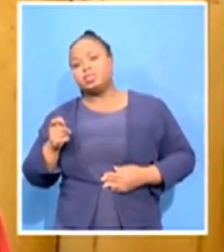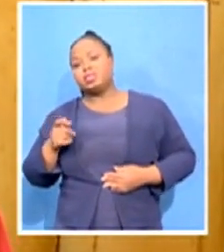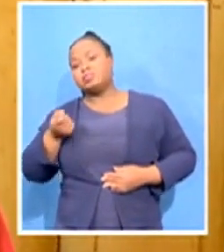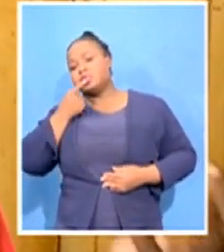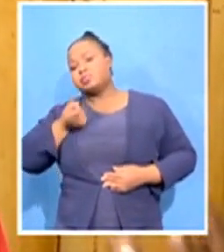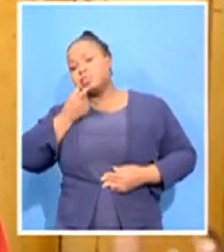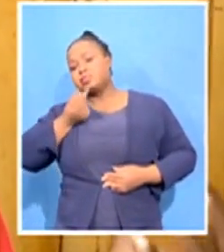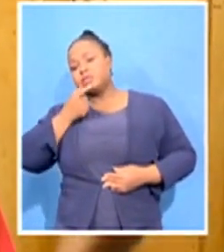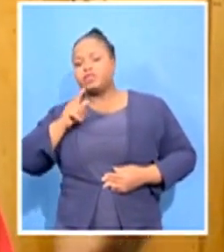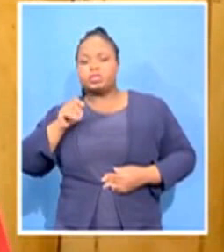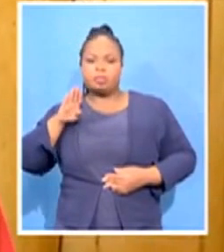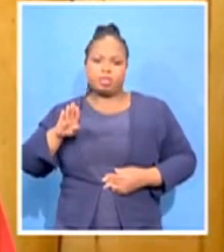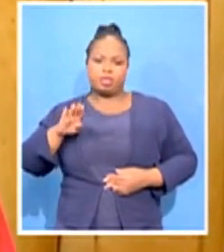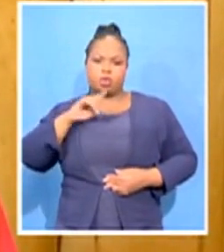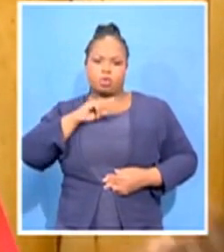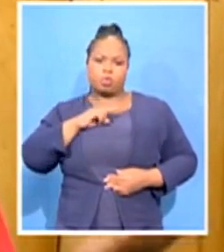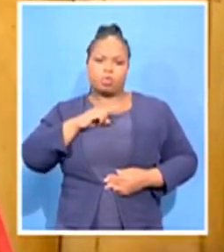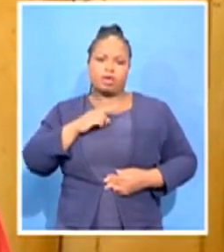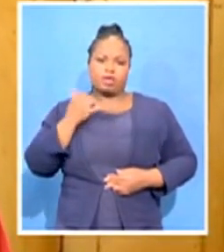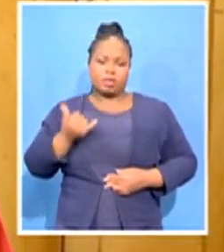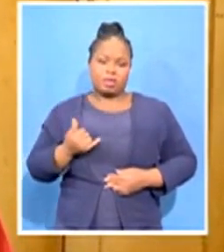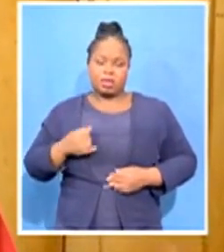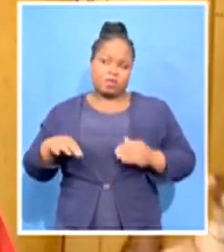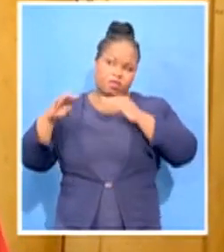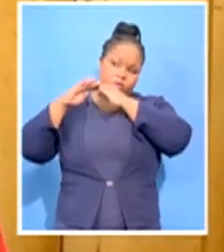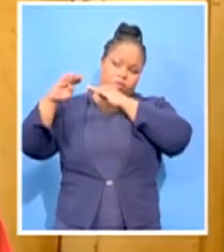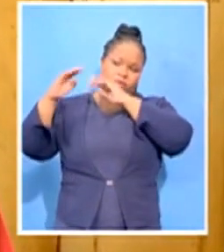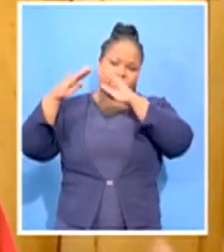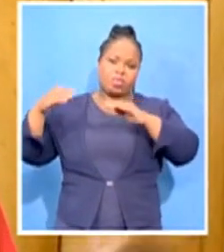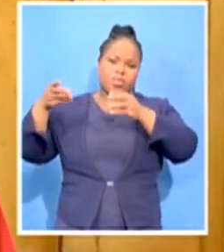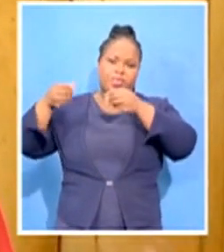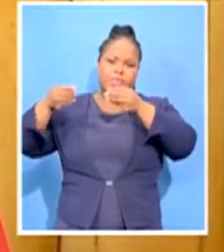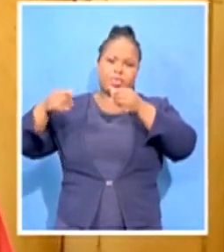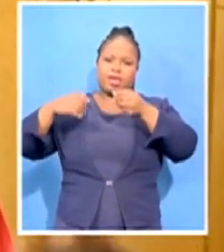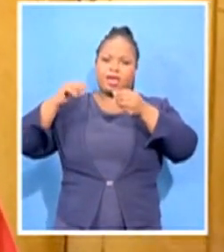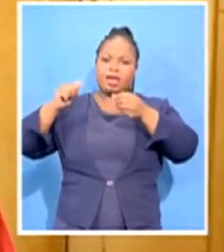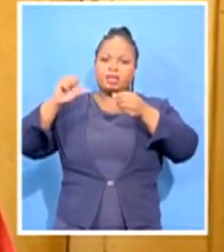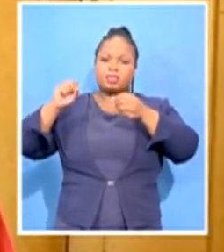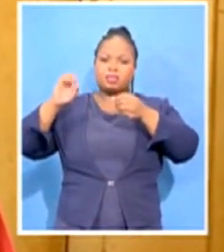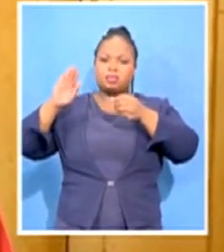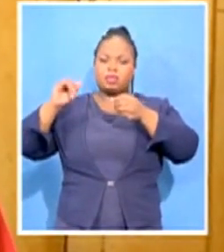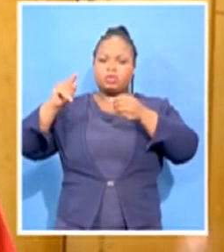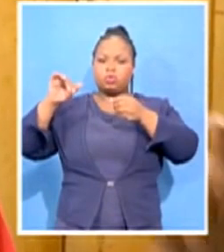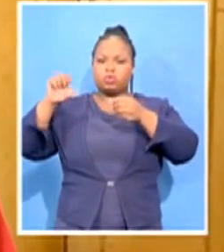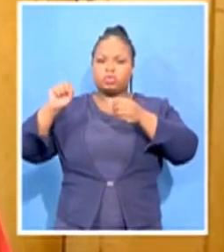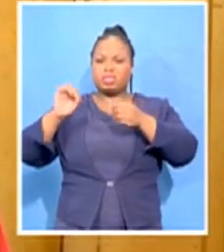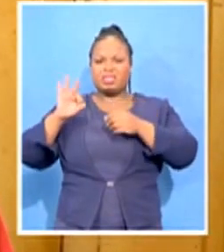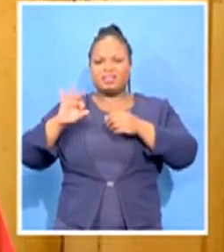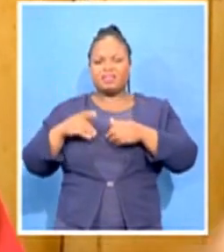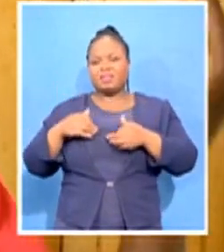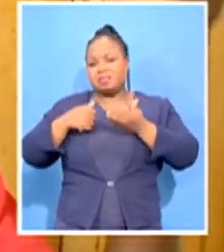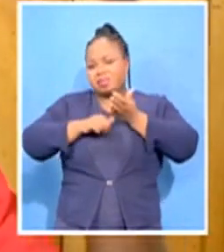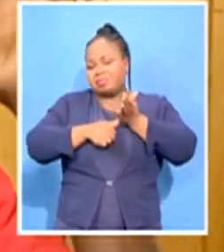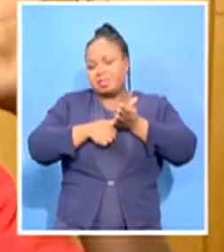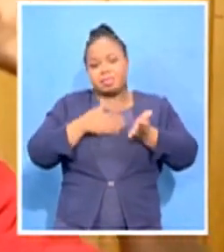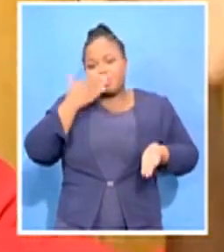this asbestos, when I'm sleeping, if I don't paint, and I'm not a pensioner, I don't have that money. And when it's